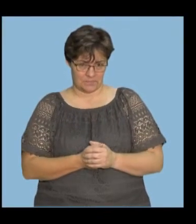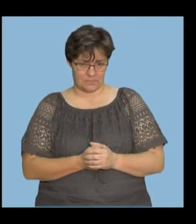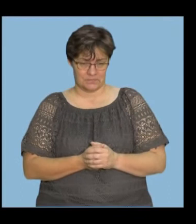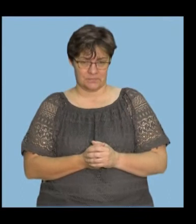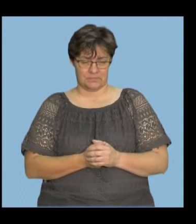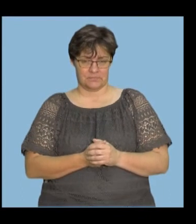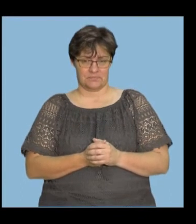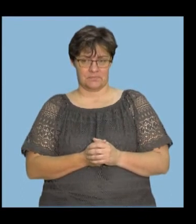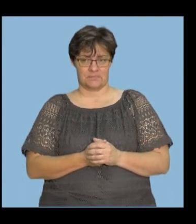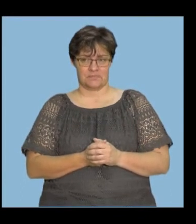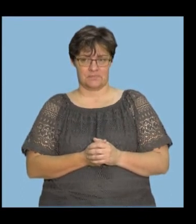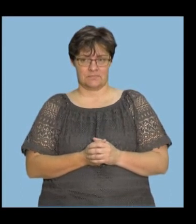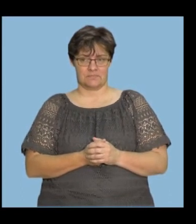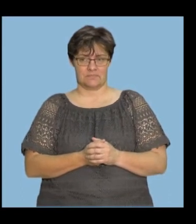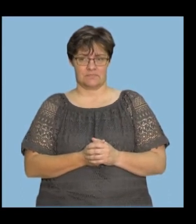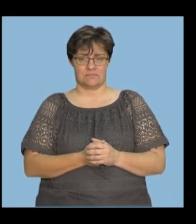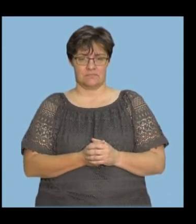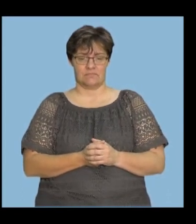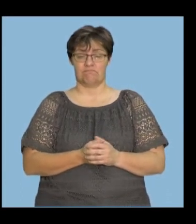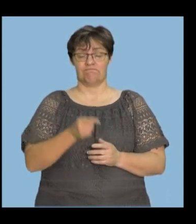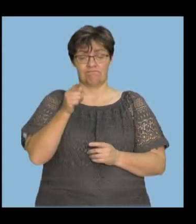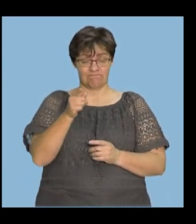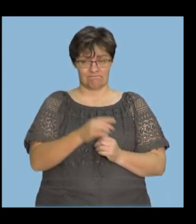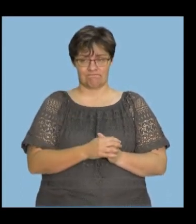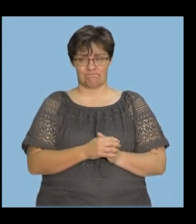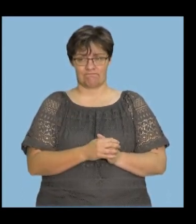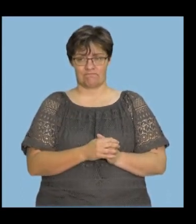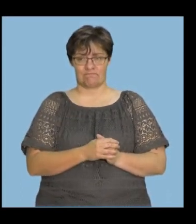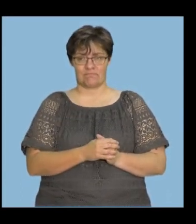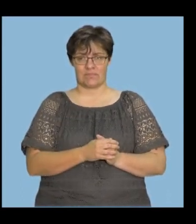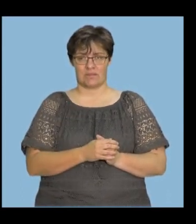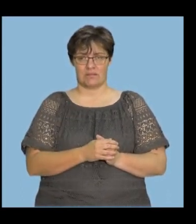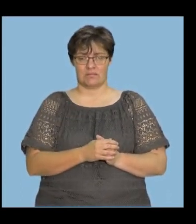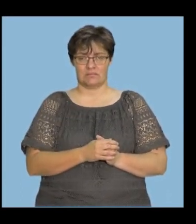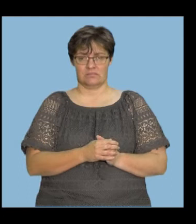So let's see what we have. So here we have